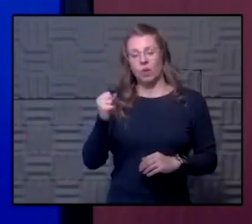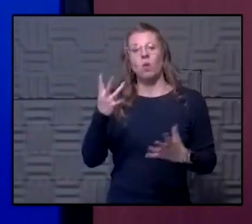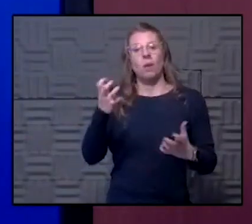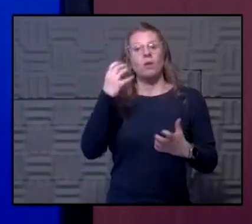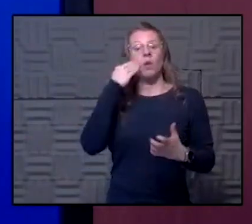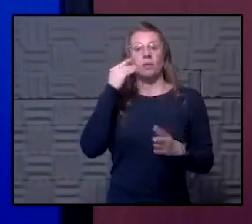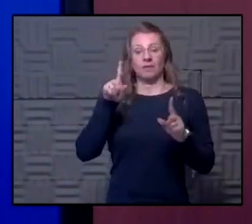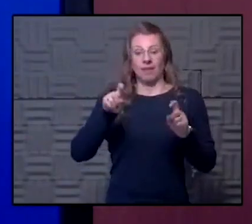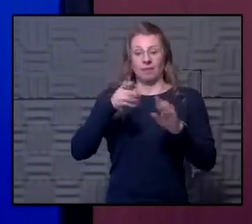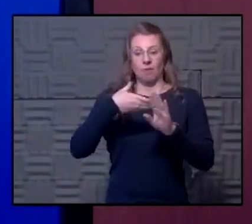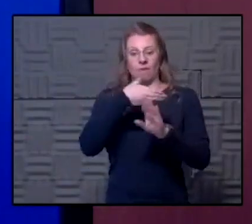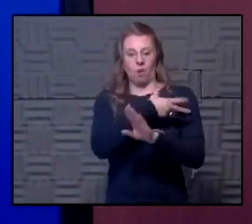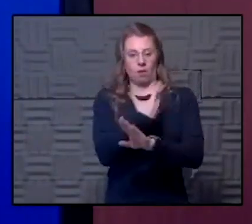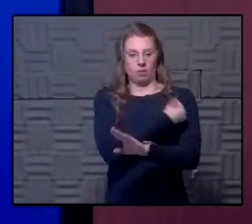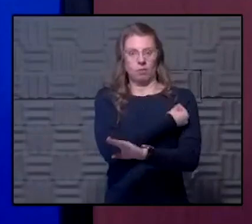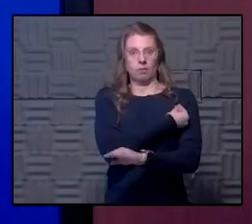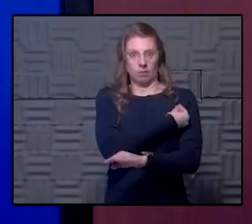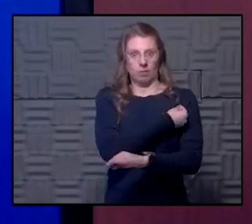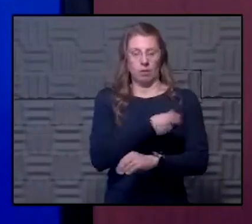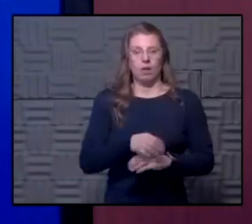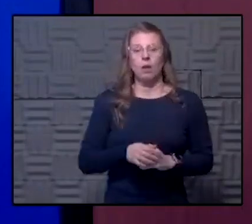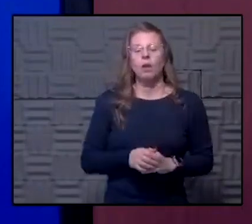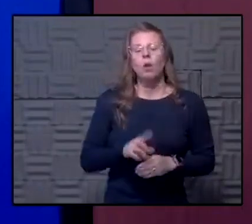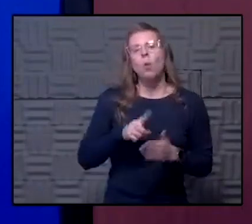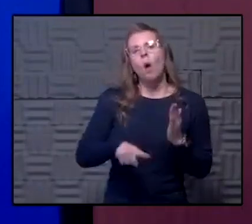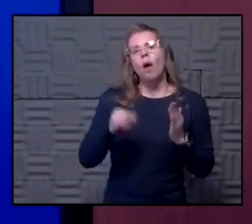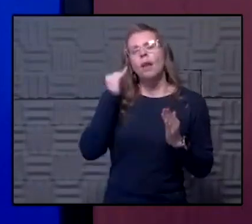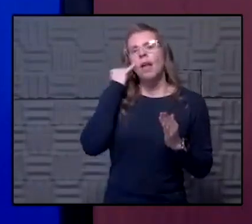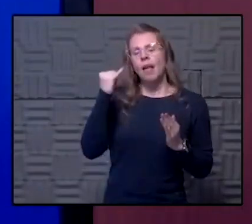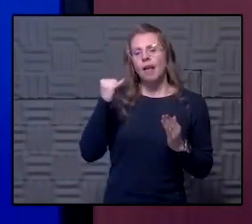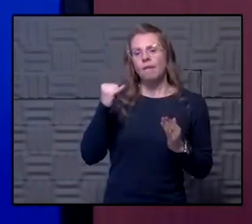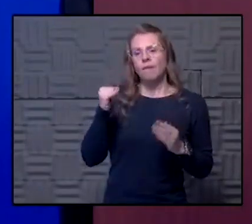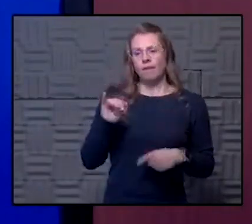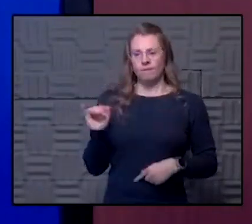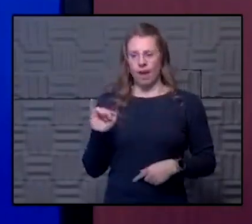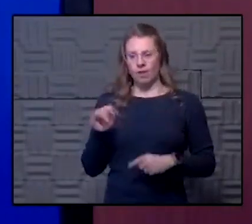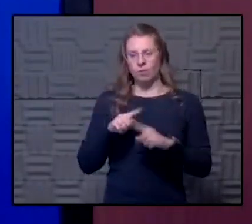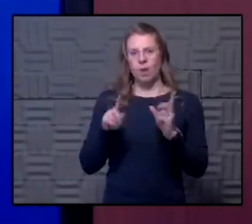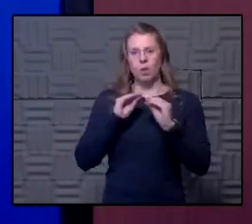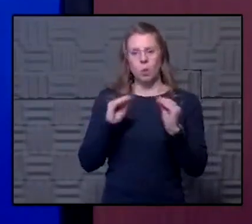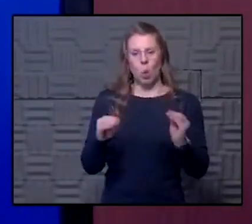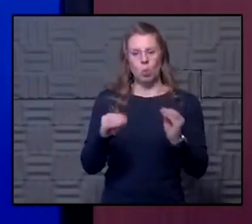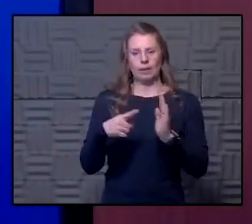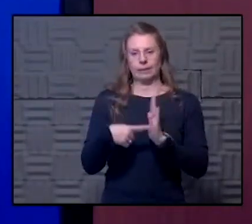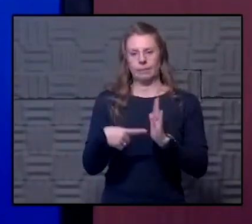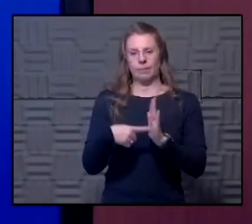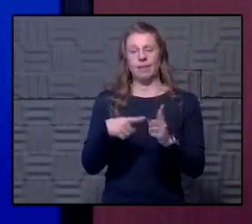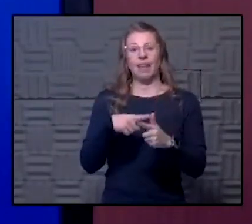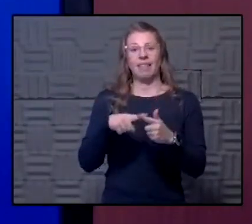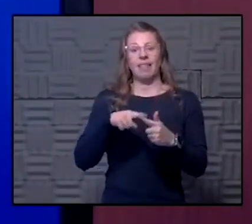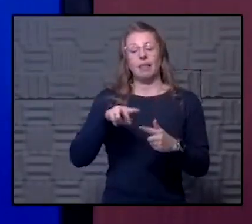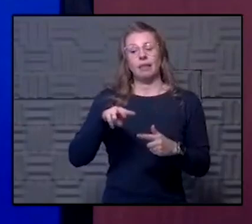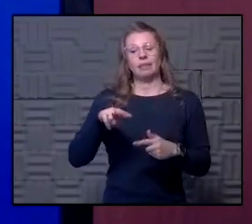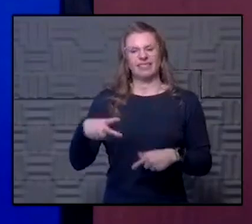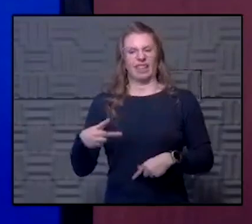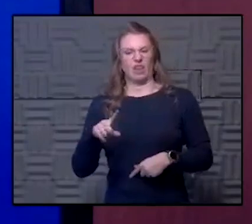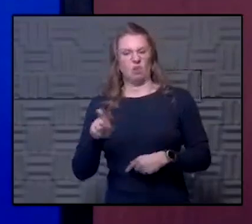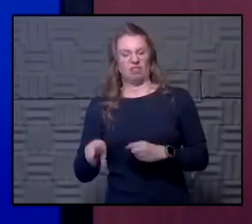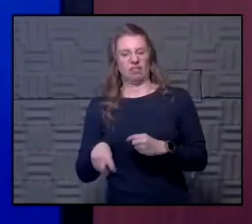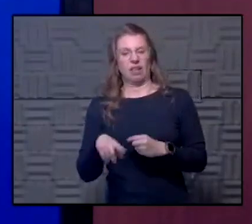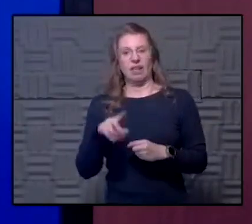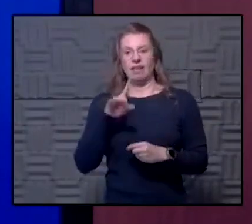get tested before getting the vaccine? What if I'm with infection but I have no symptoms? And then the other question